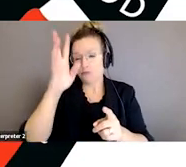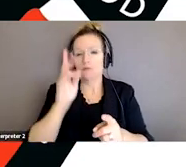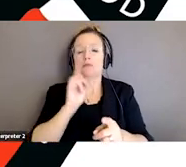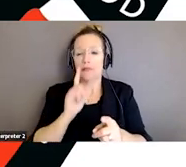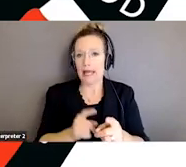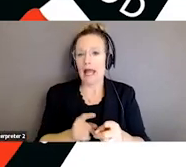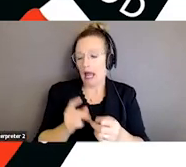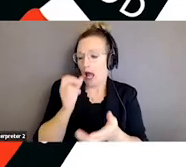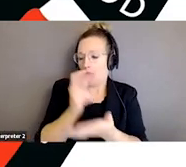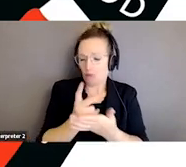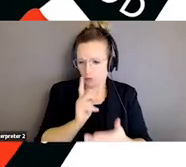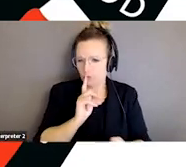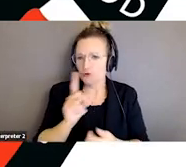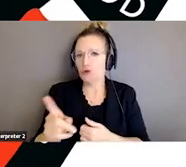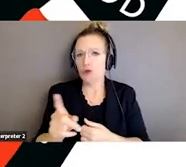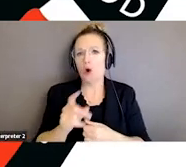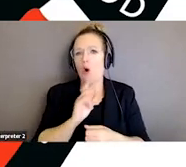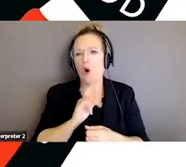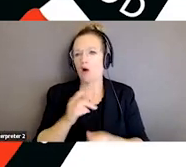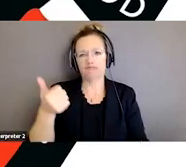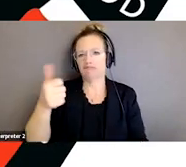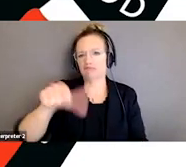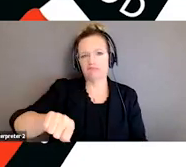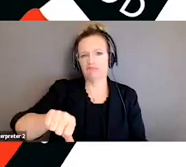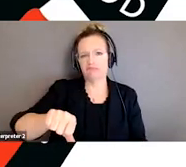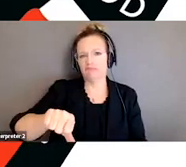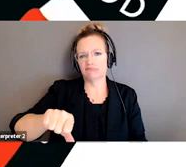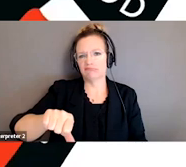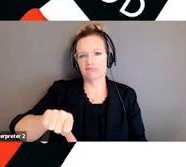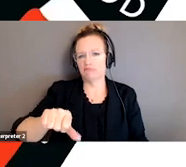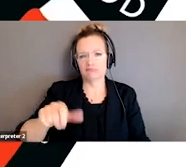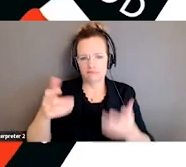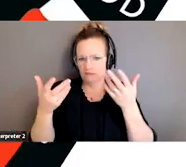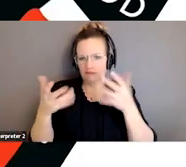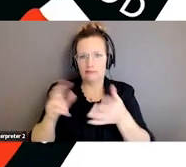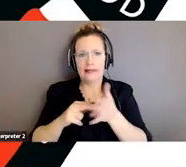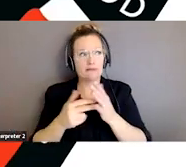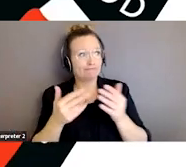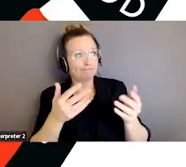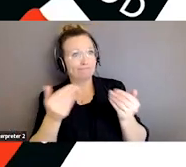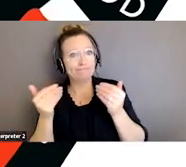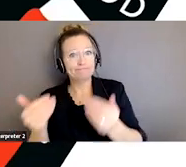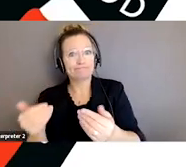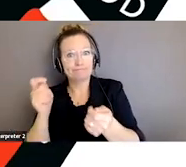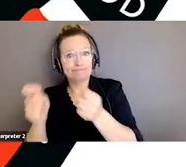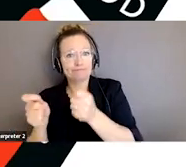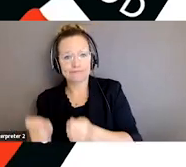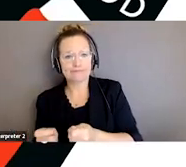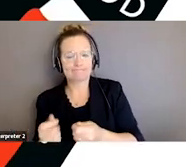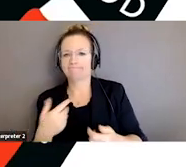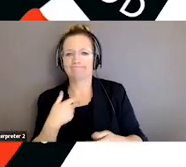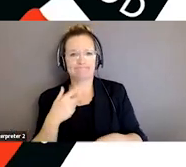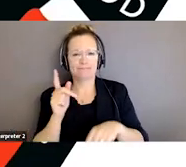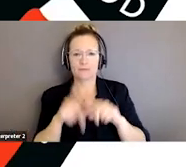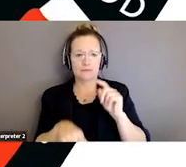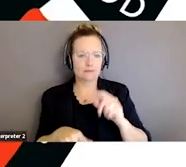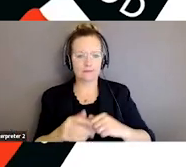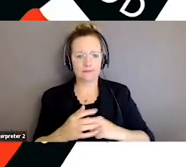can choose to not give a waiver of moral rights, in which case you cannot change the work at all.